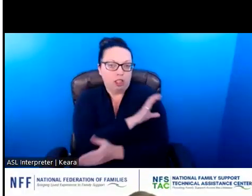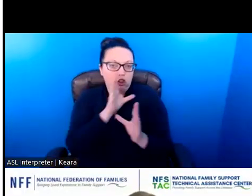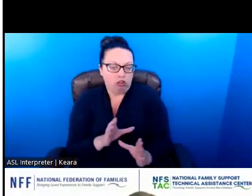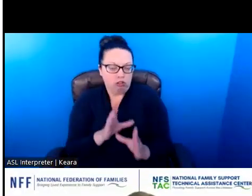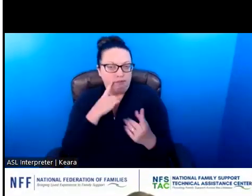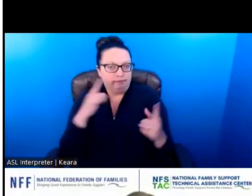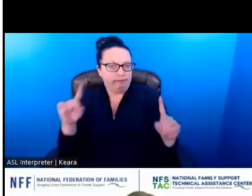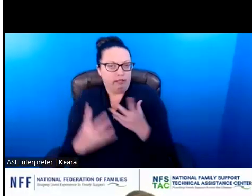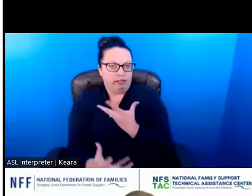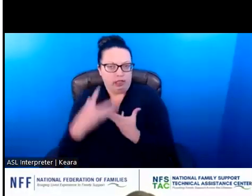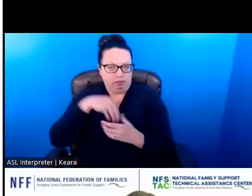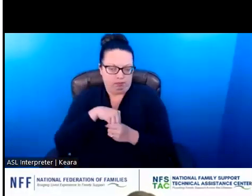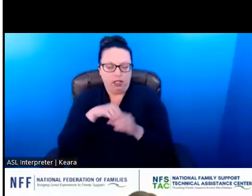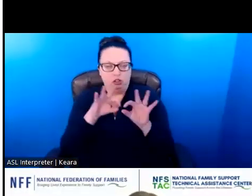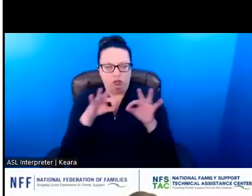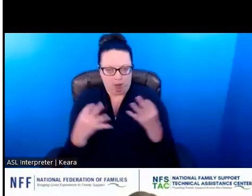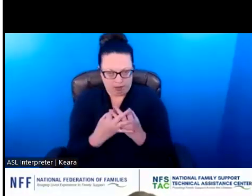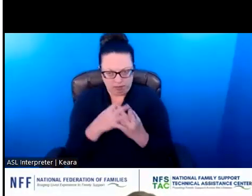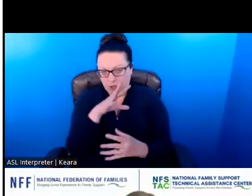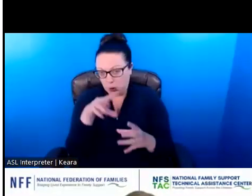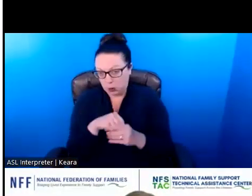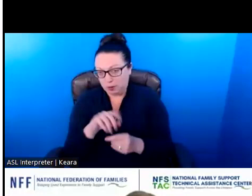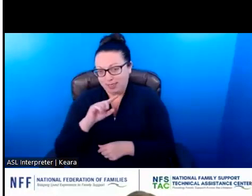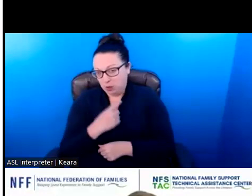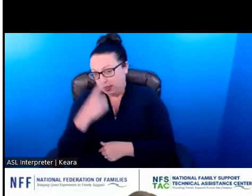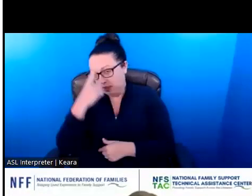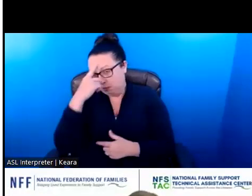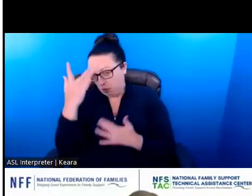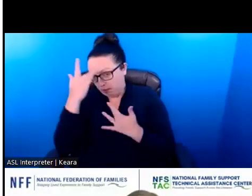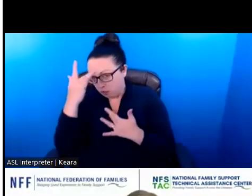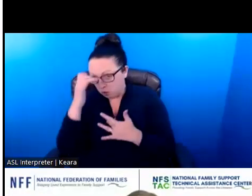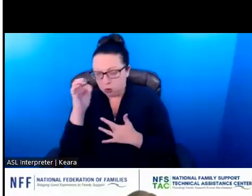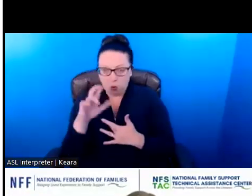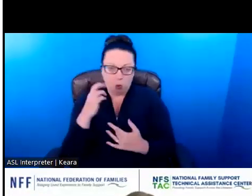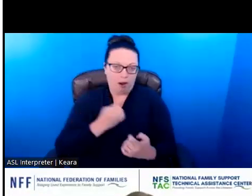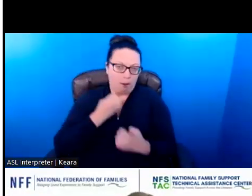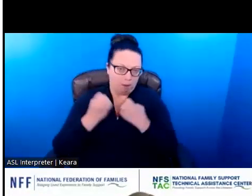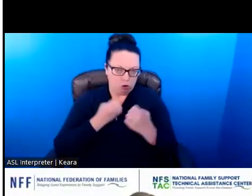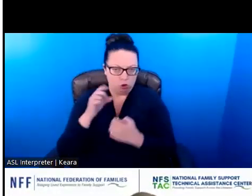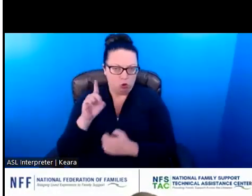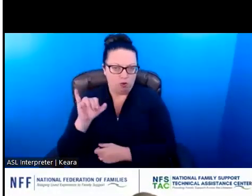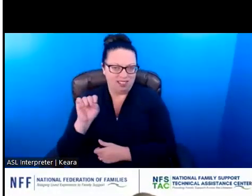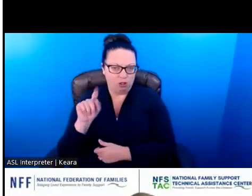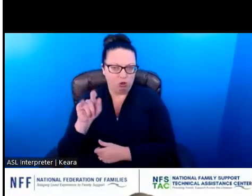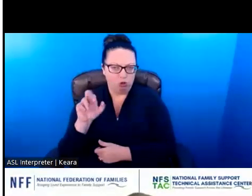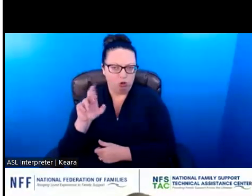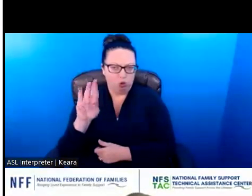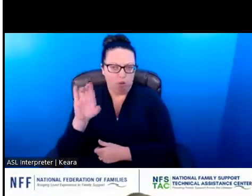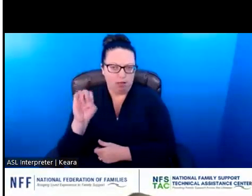with co-occurring diagnoses, including serious mental illness and/or serious emotional disturbance. Next slide.